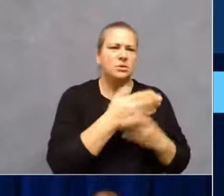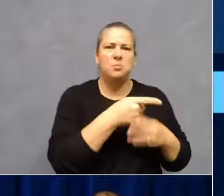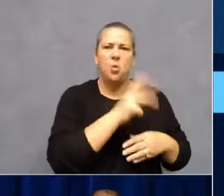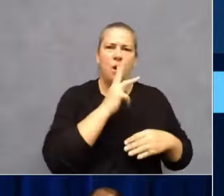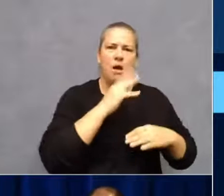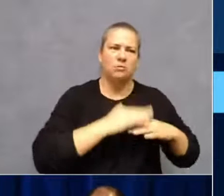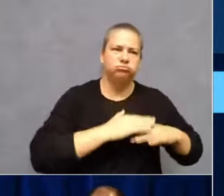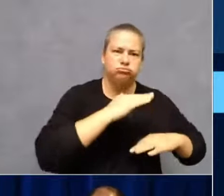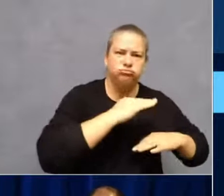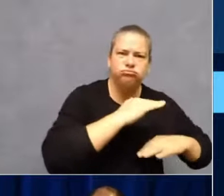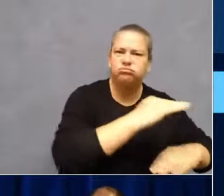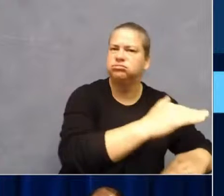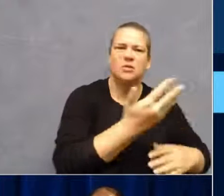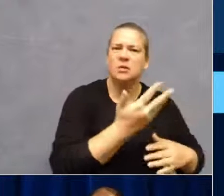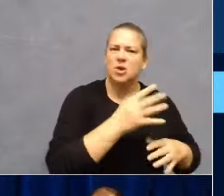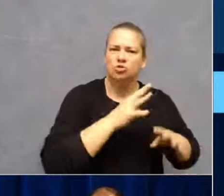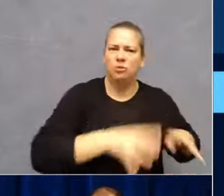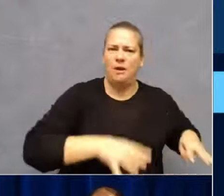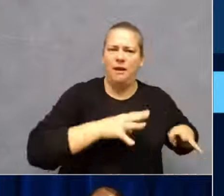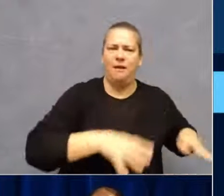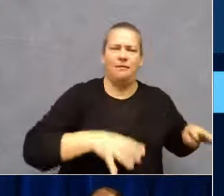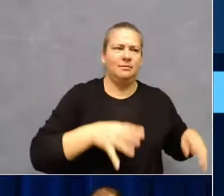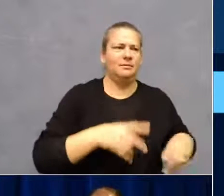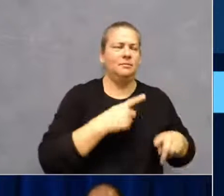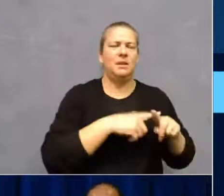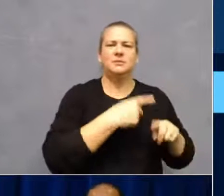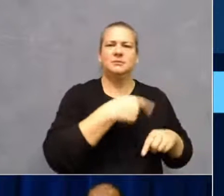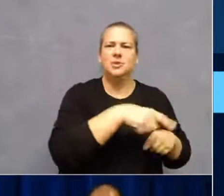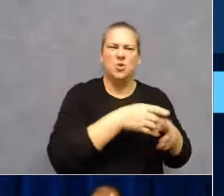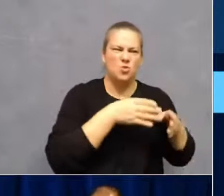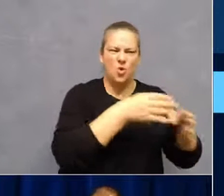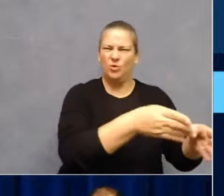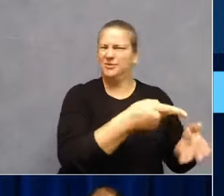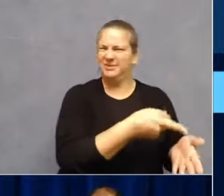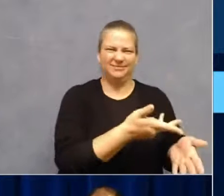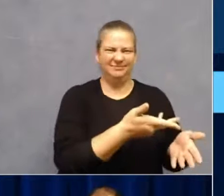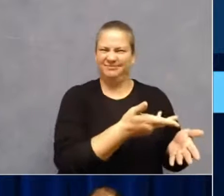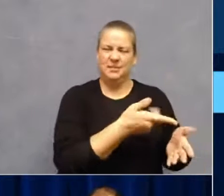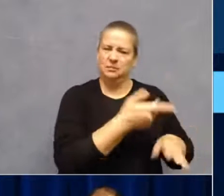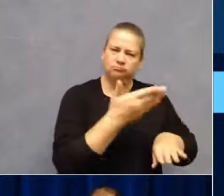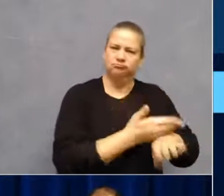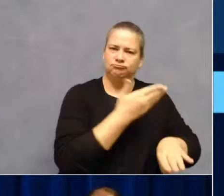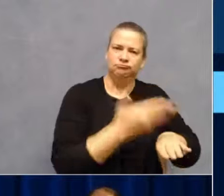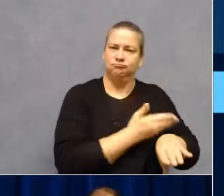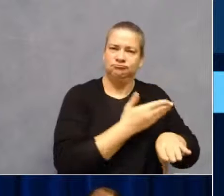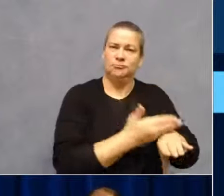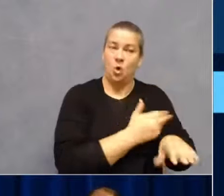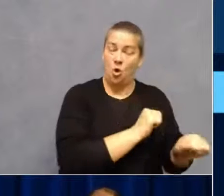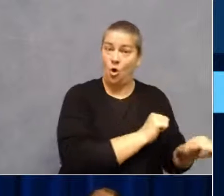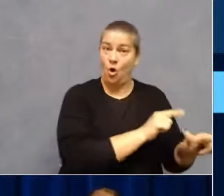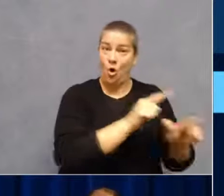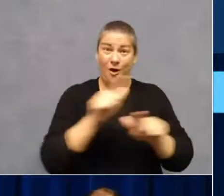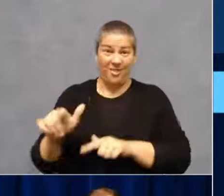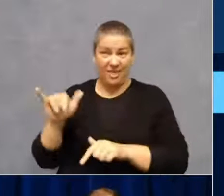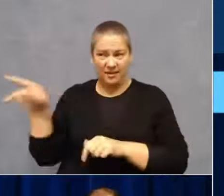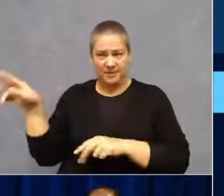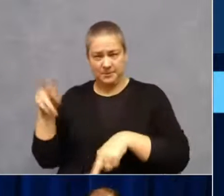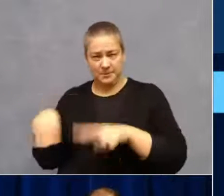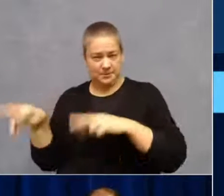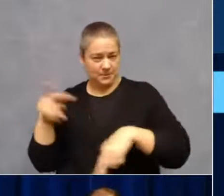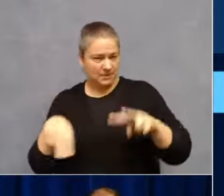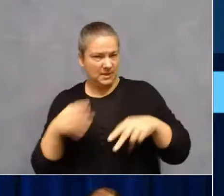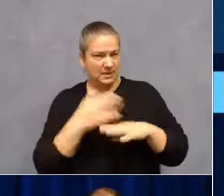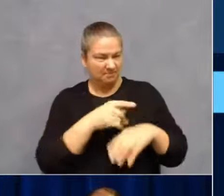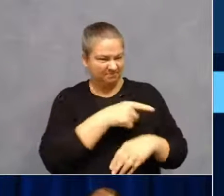In all cases, the roadways were rated in poor condition. Kentucky Transportation